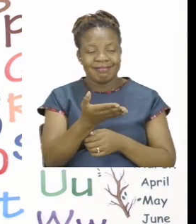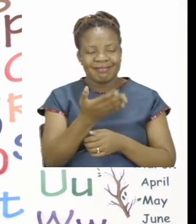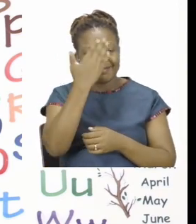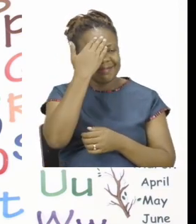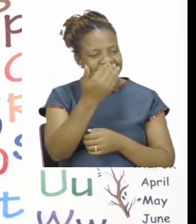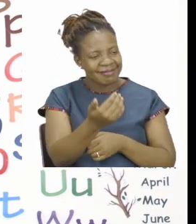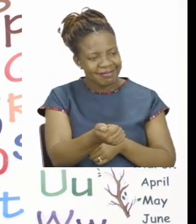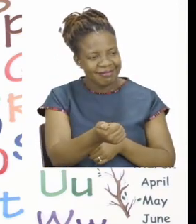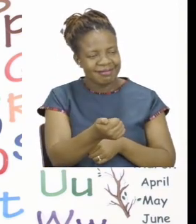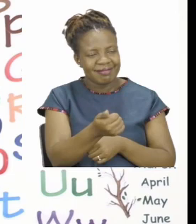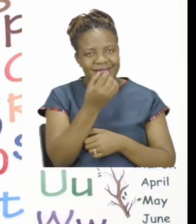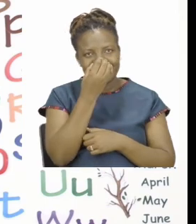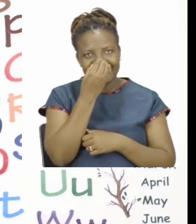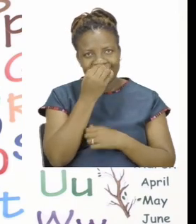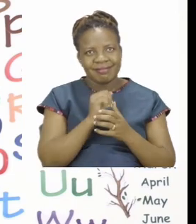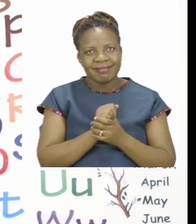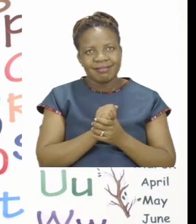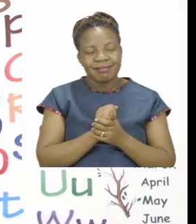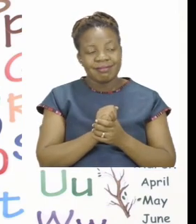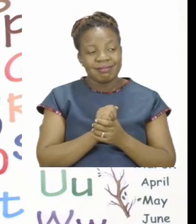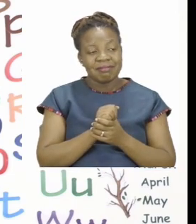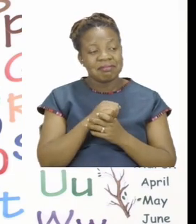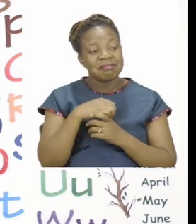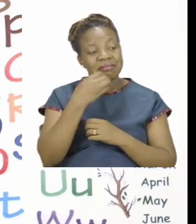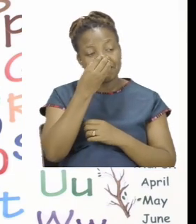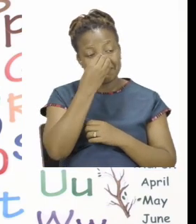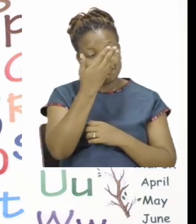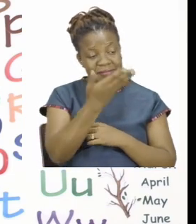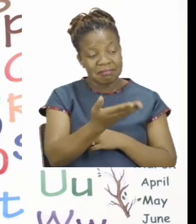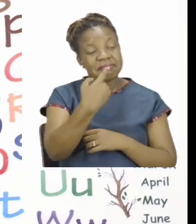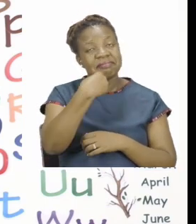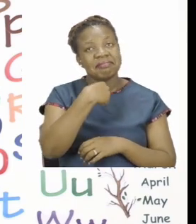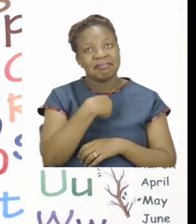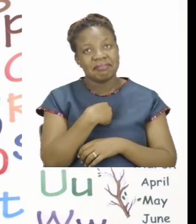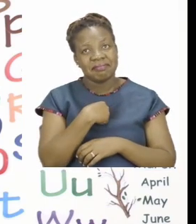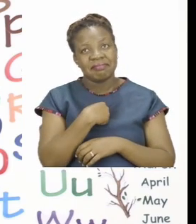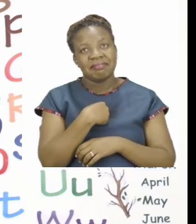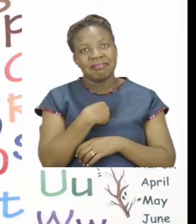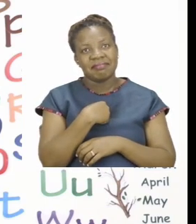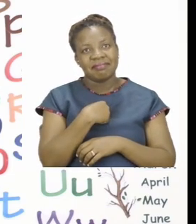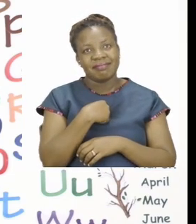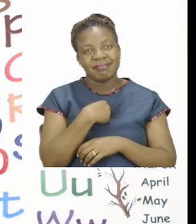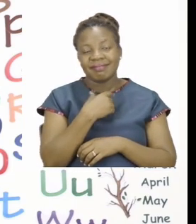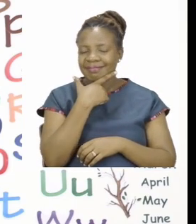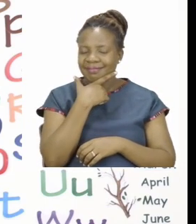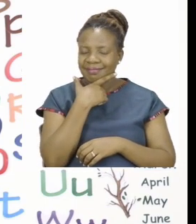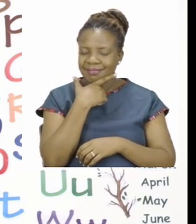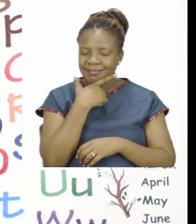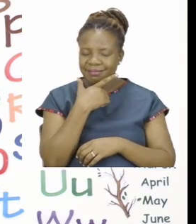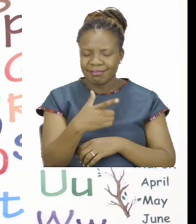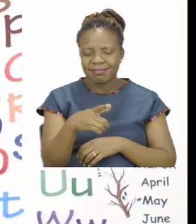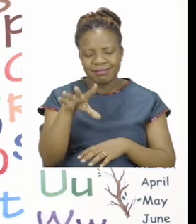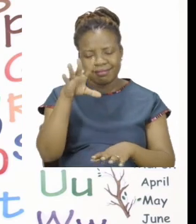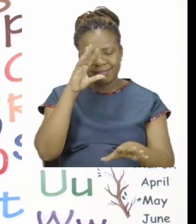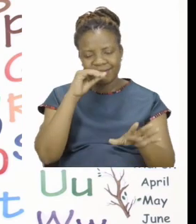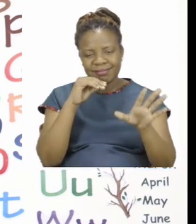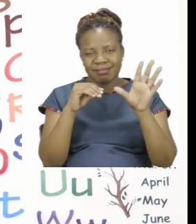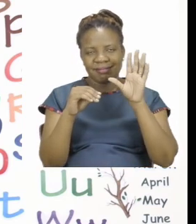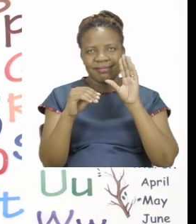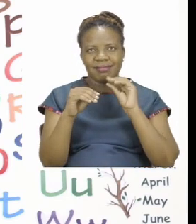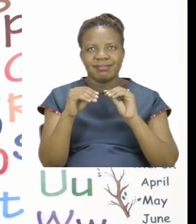Hello, Zoshi. So, from Zoshi and I would like to say thank you for joining us